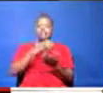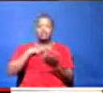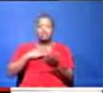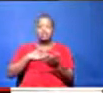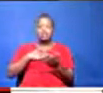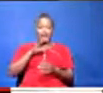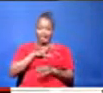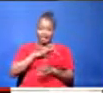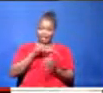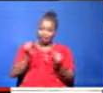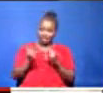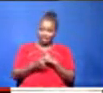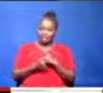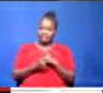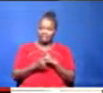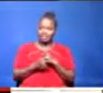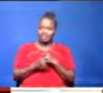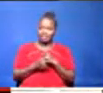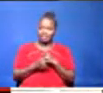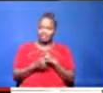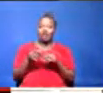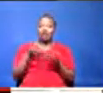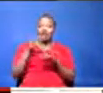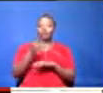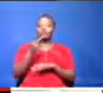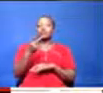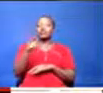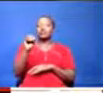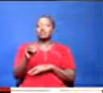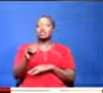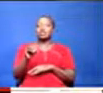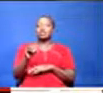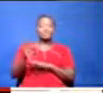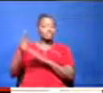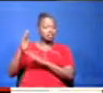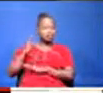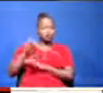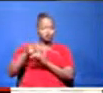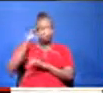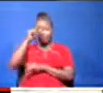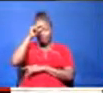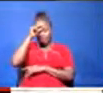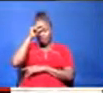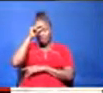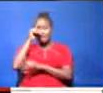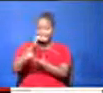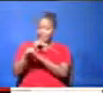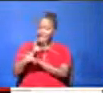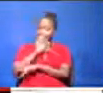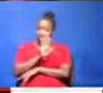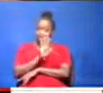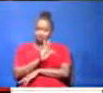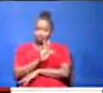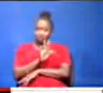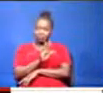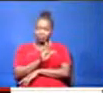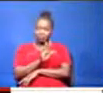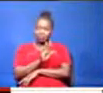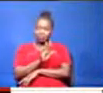salary, has got over 250 security of government defending him,